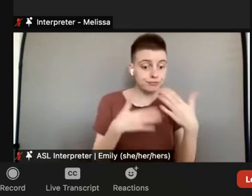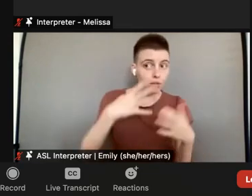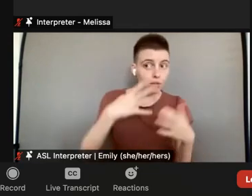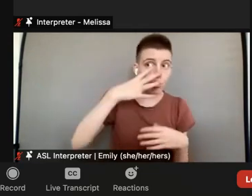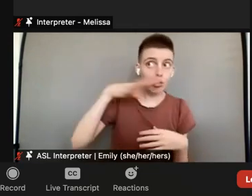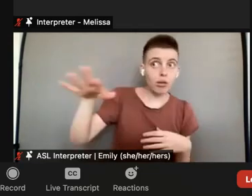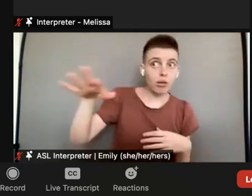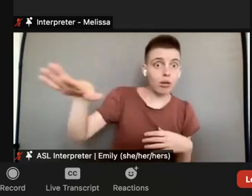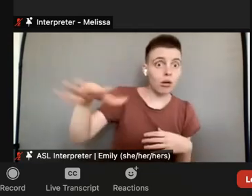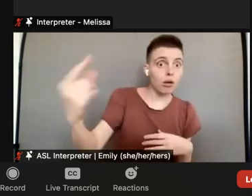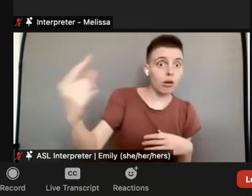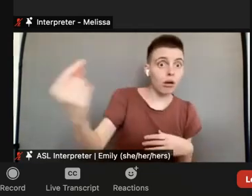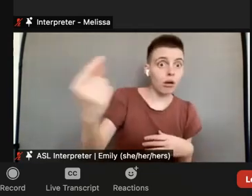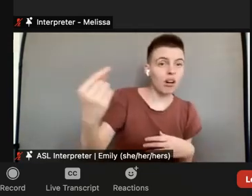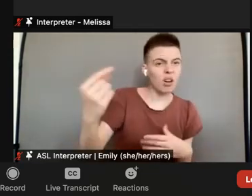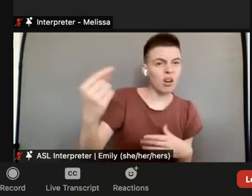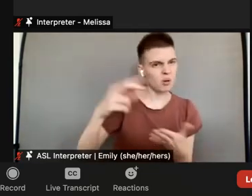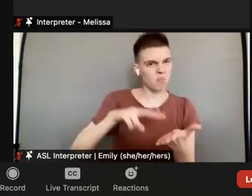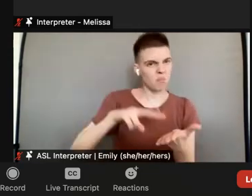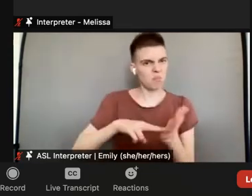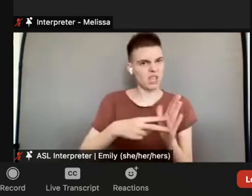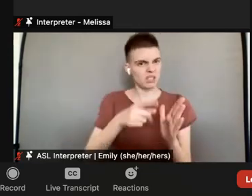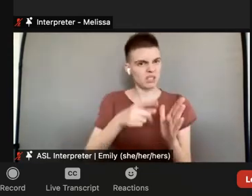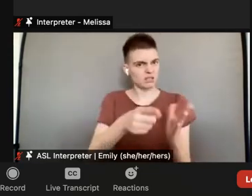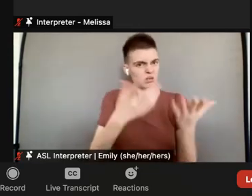know.